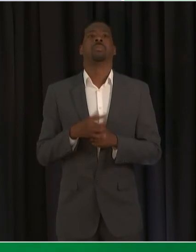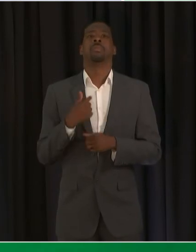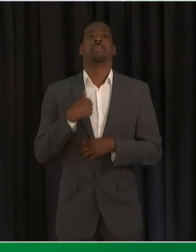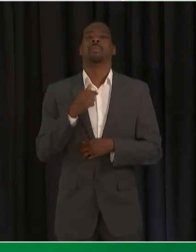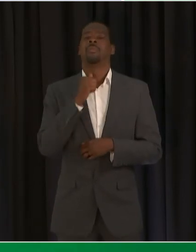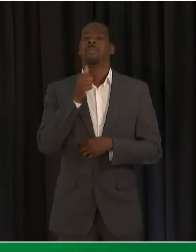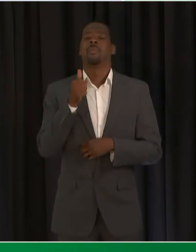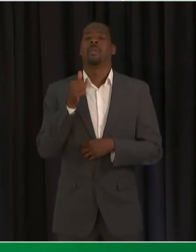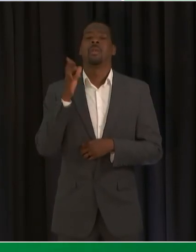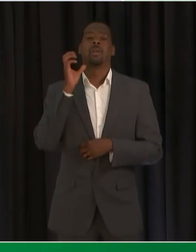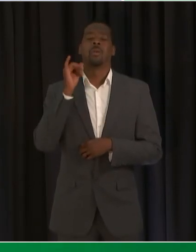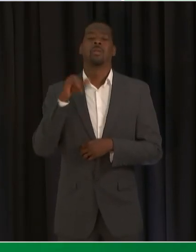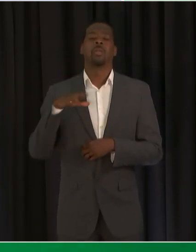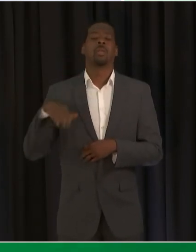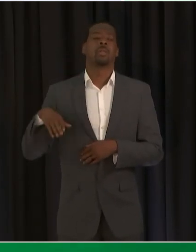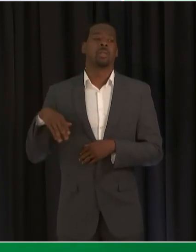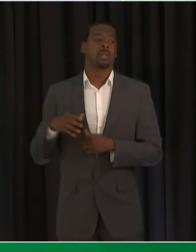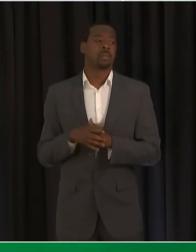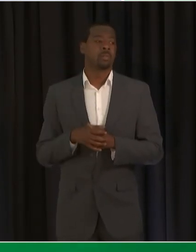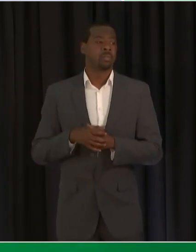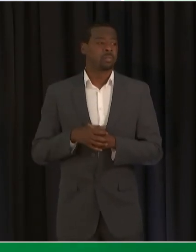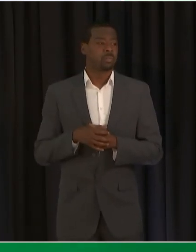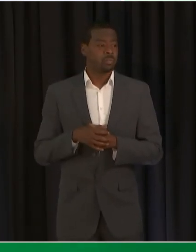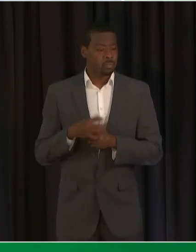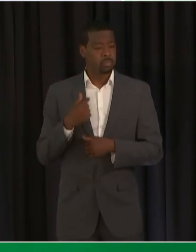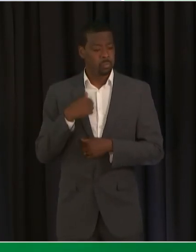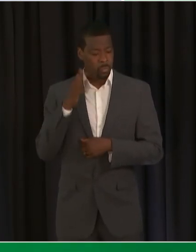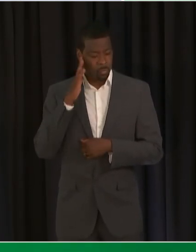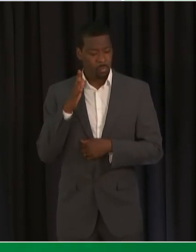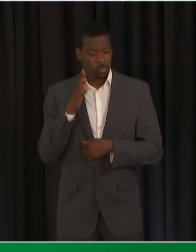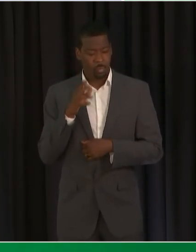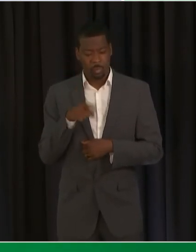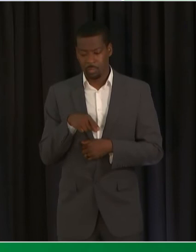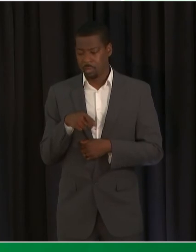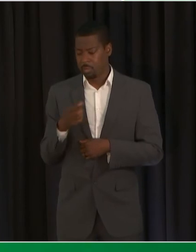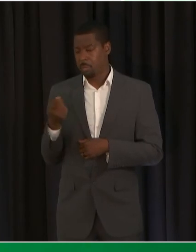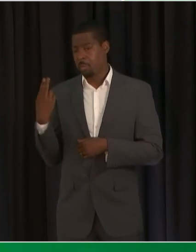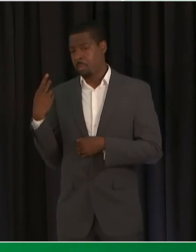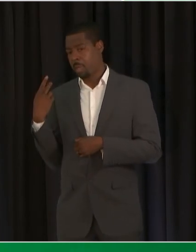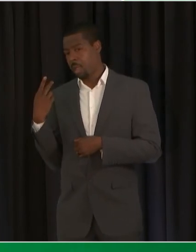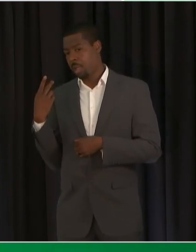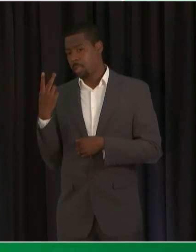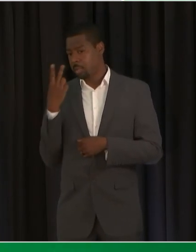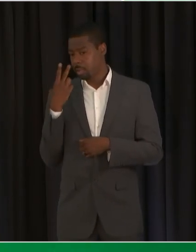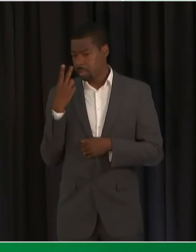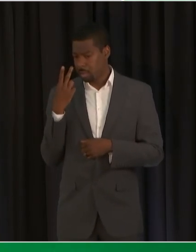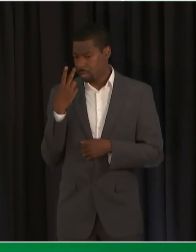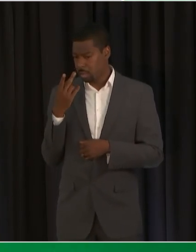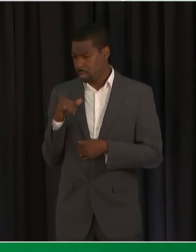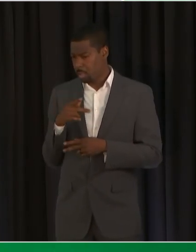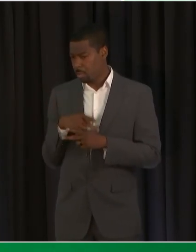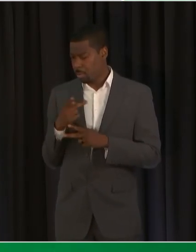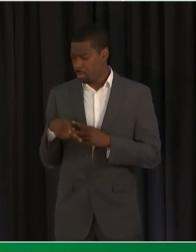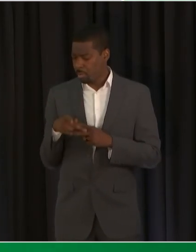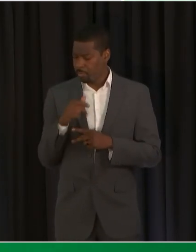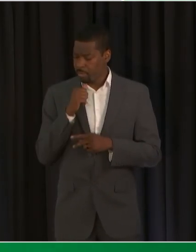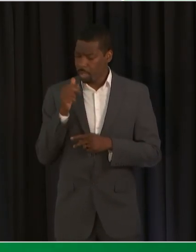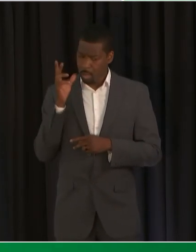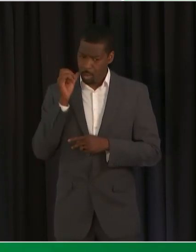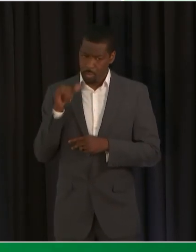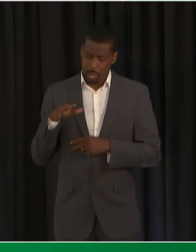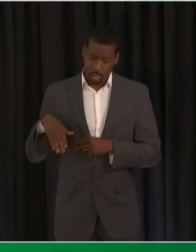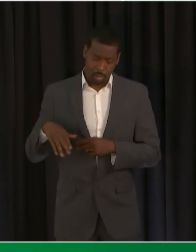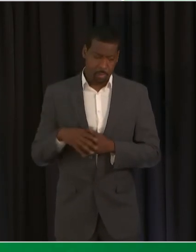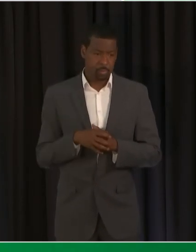I actually have not heard that. So now I'm going to have to go back and take a look at the program, but I have not